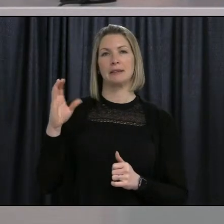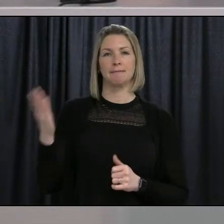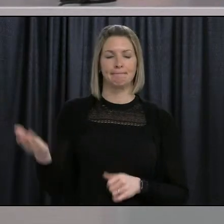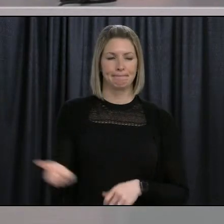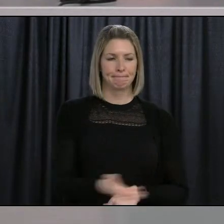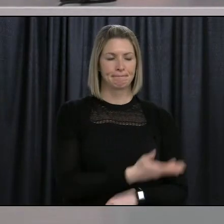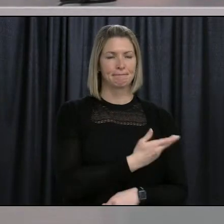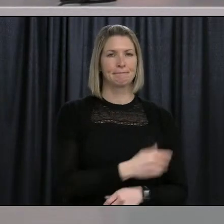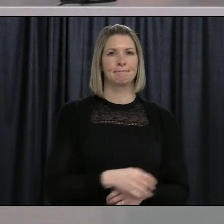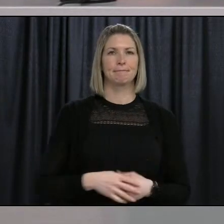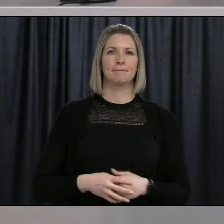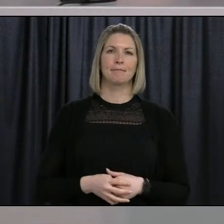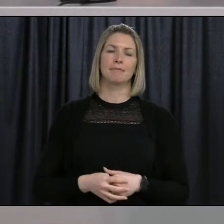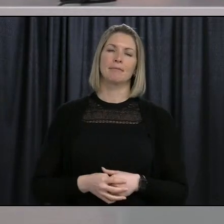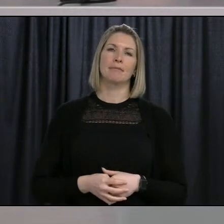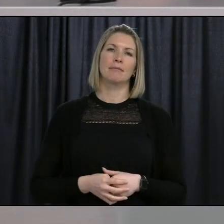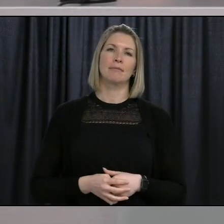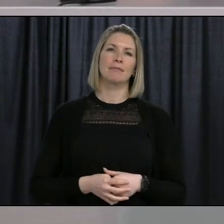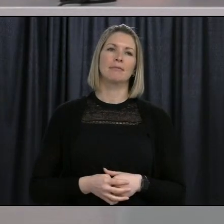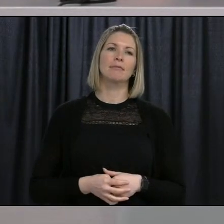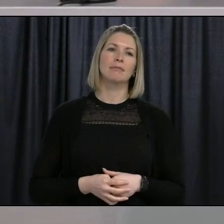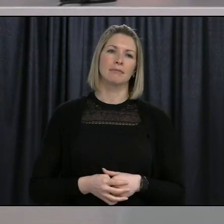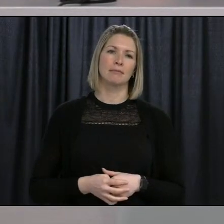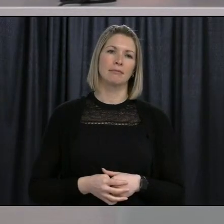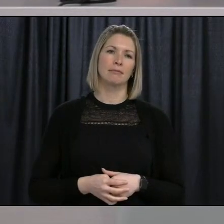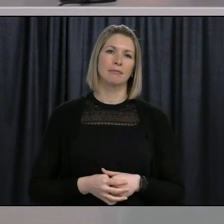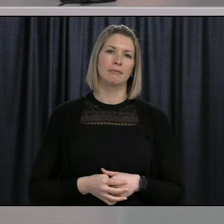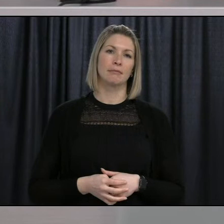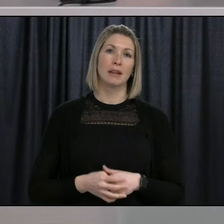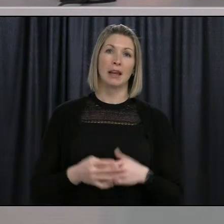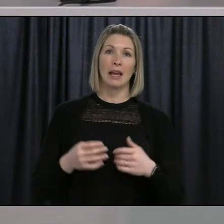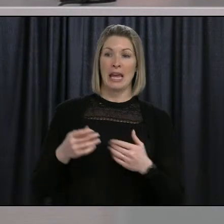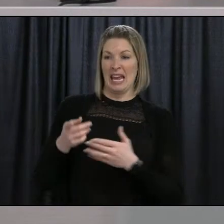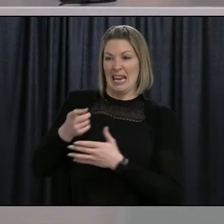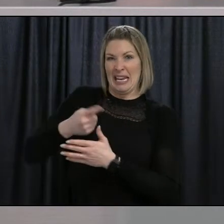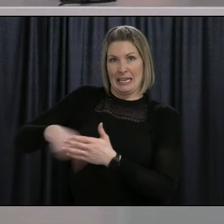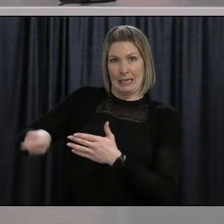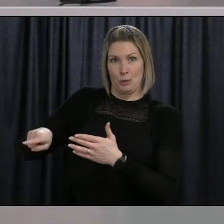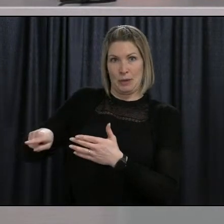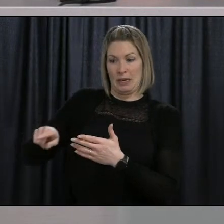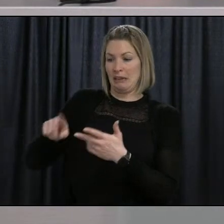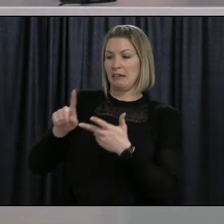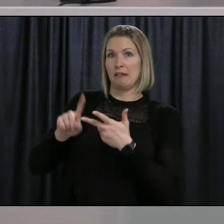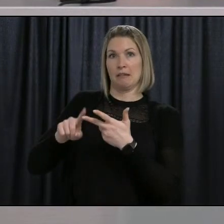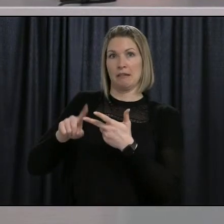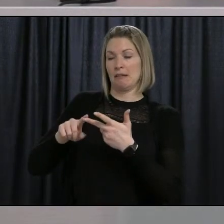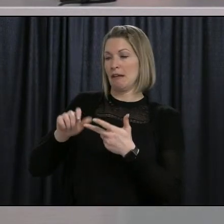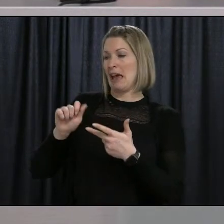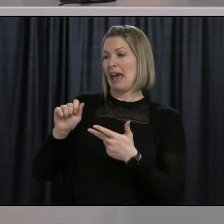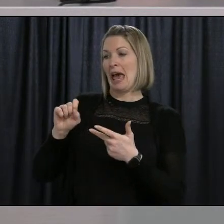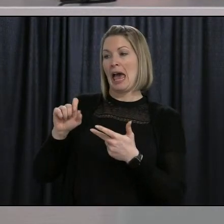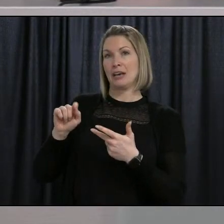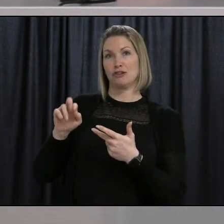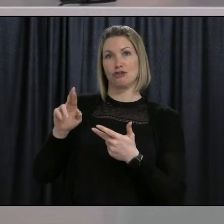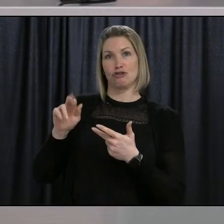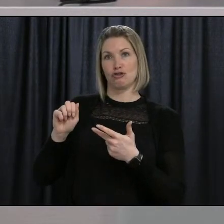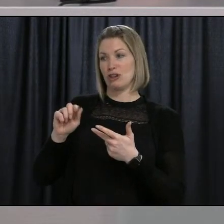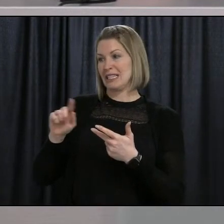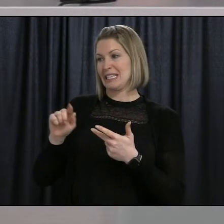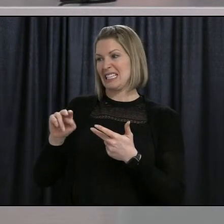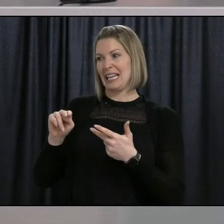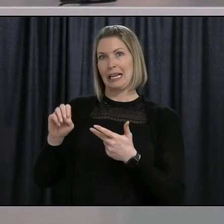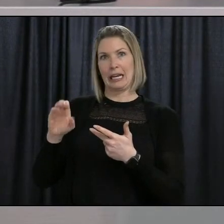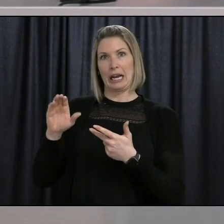Please go ahead. With those 7,000 doses of AstraZeneca expected, and right now with the rollout